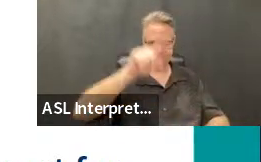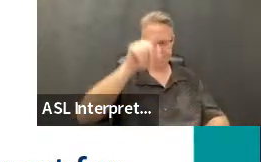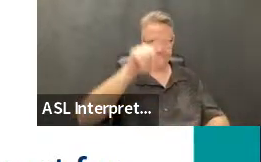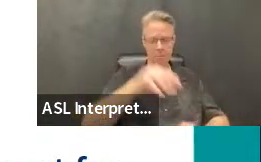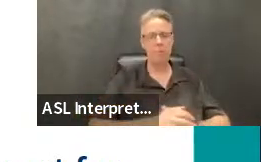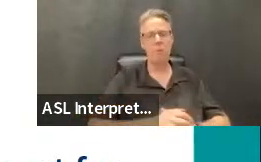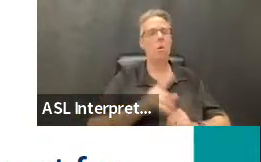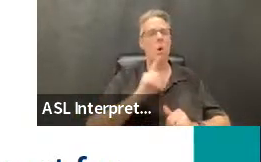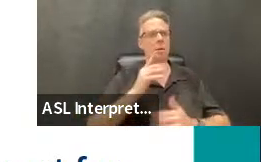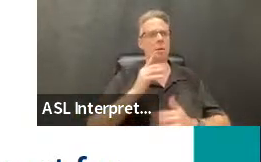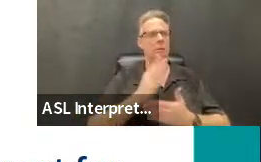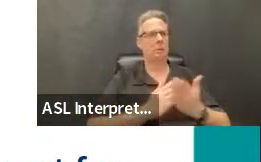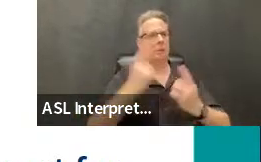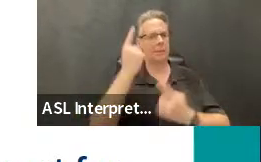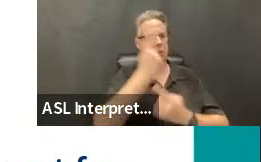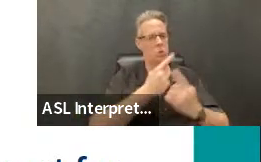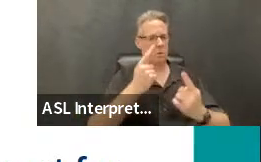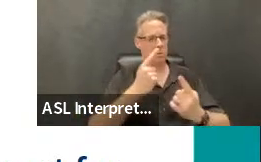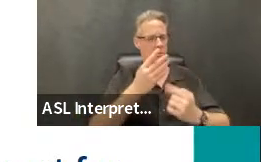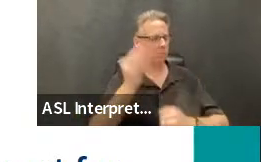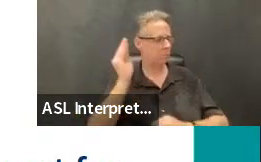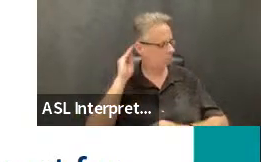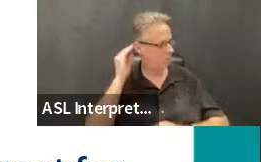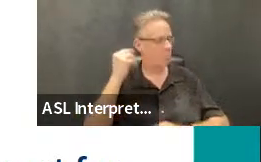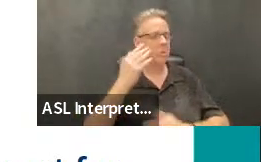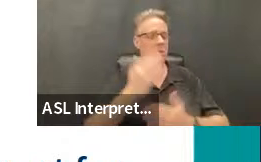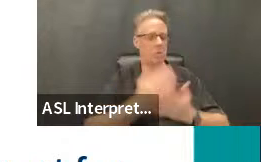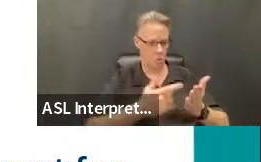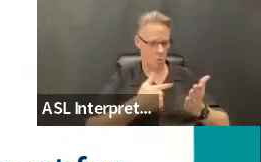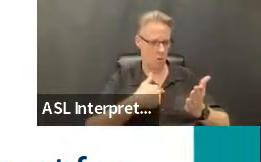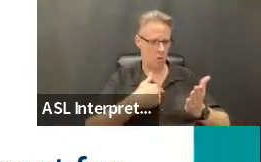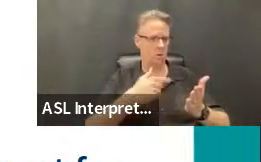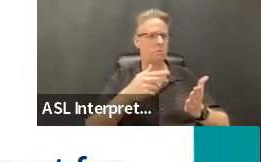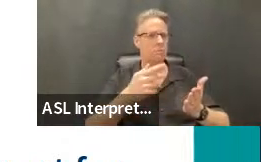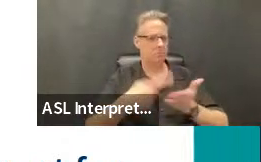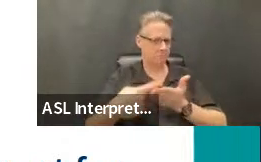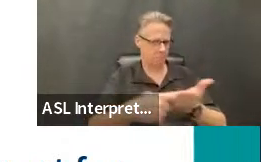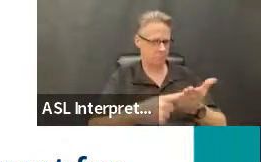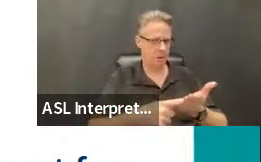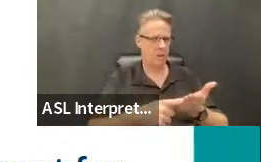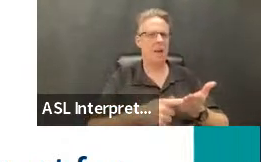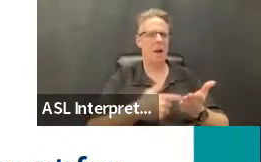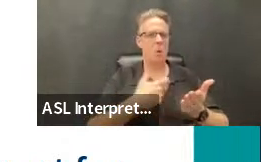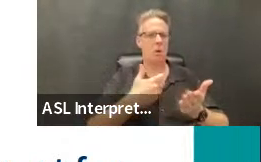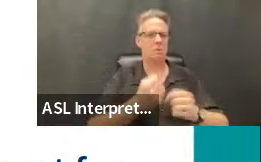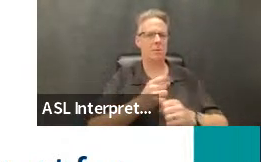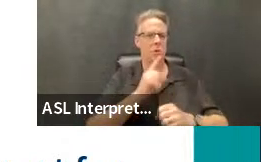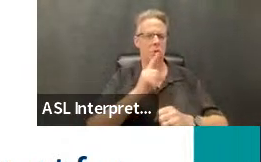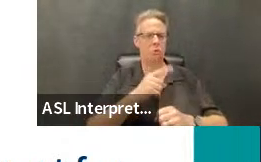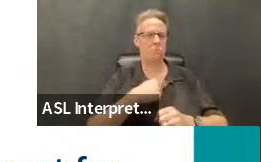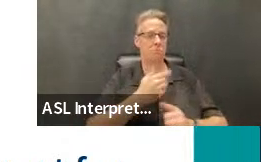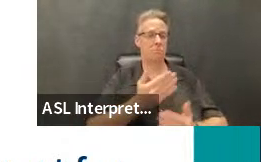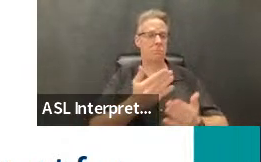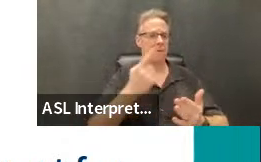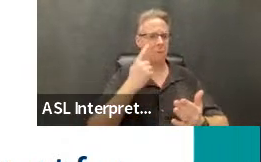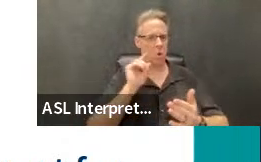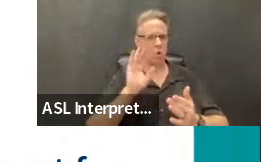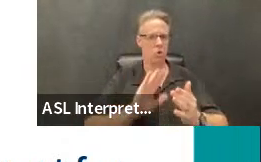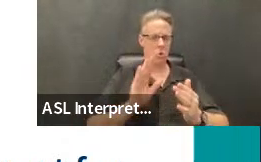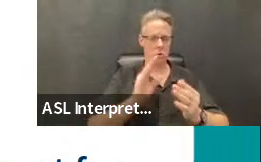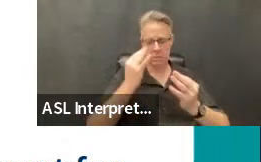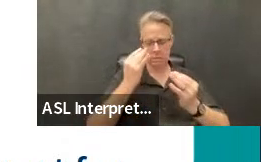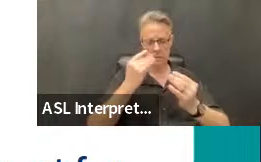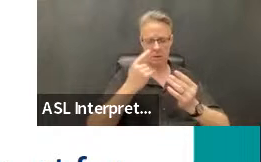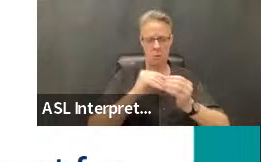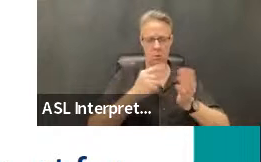some considerations that we've heard from you and I want to like bring these up as part of this narrowing process or as part of